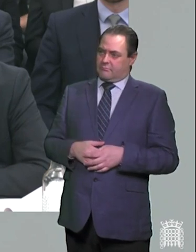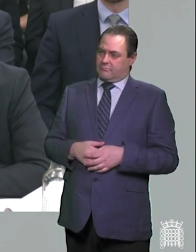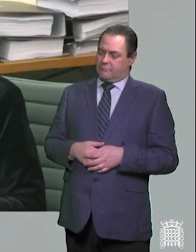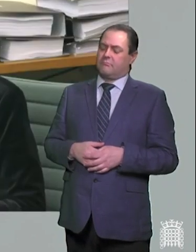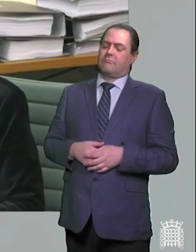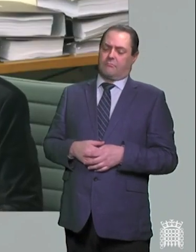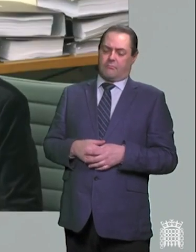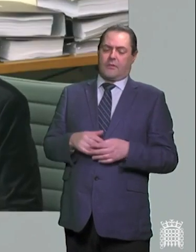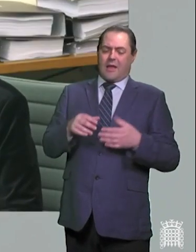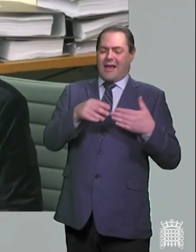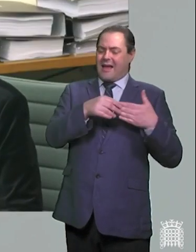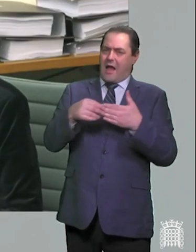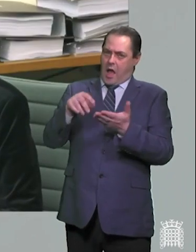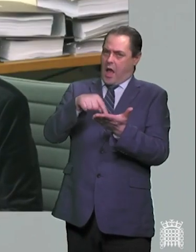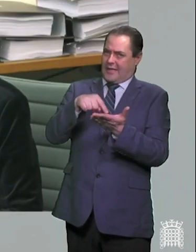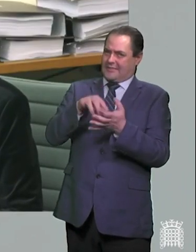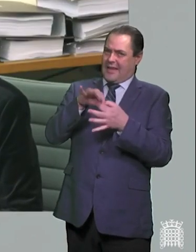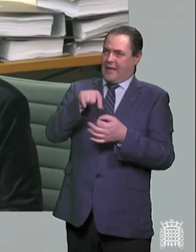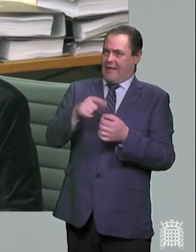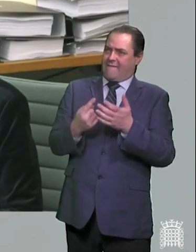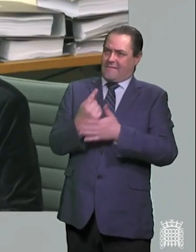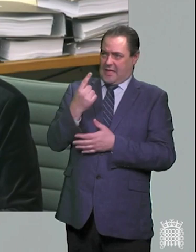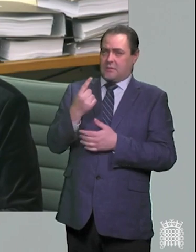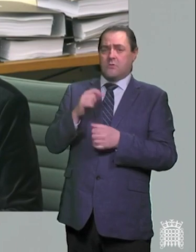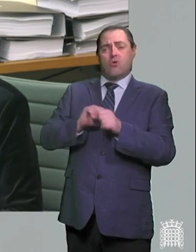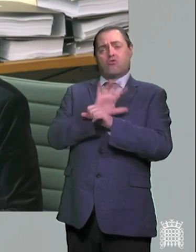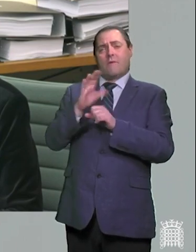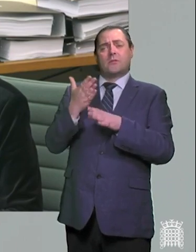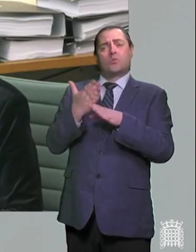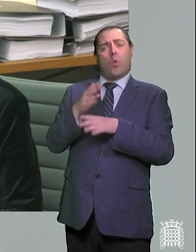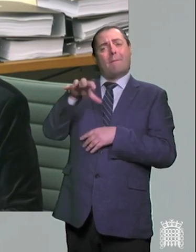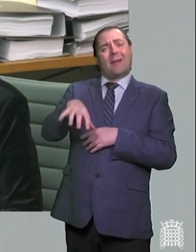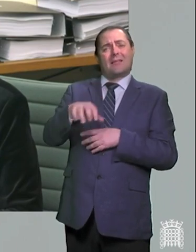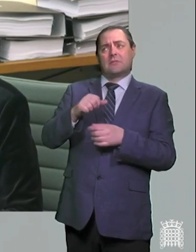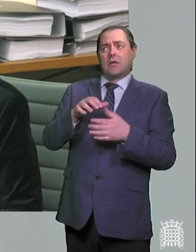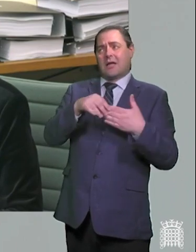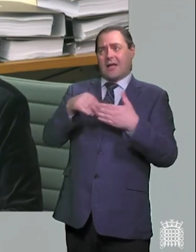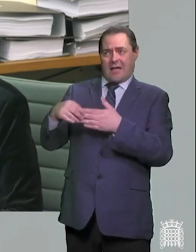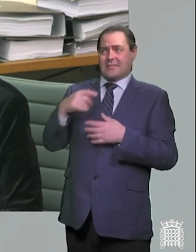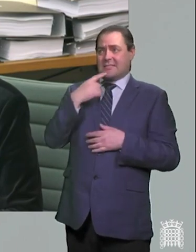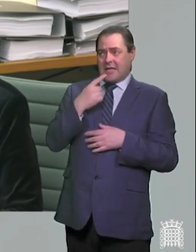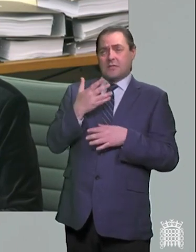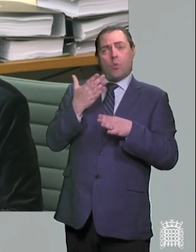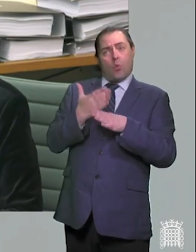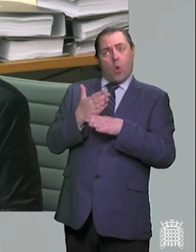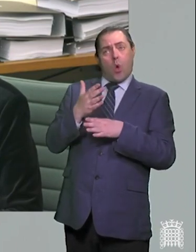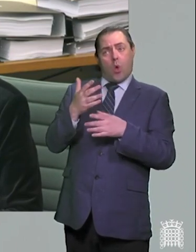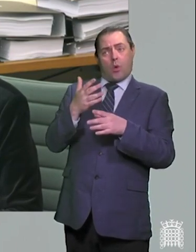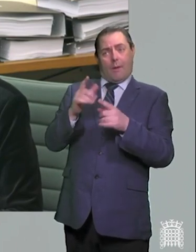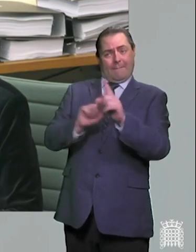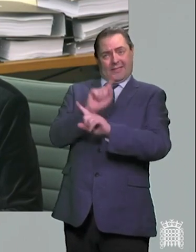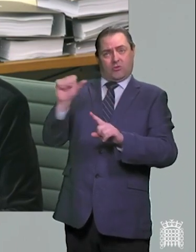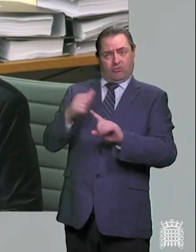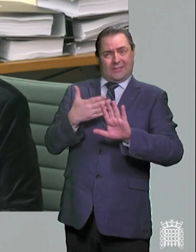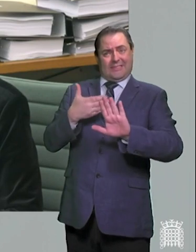to the guidance in respect of that event, the COVID workplace guidance then in place said that workplace meetings should be socially